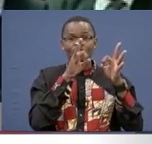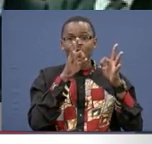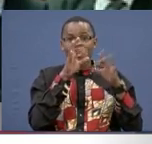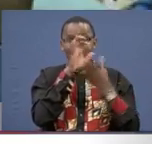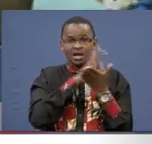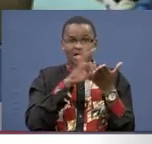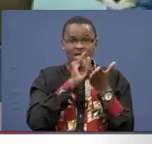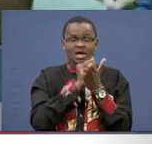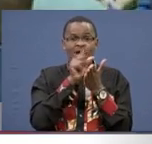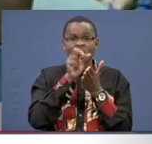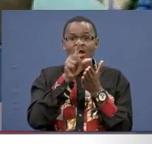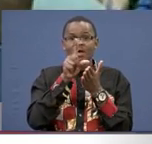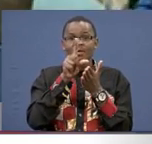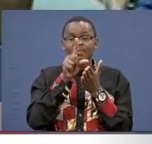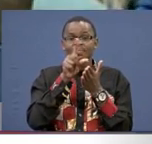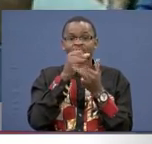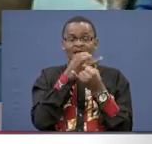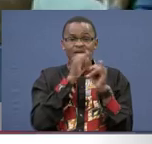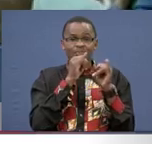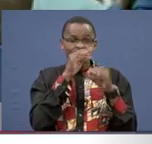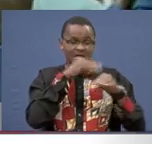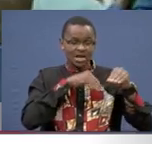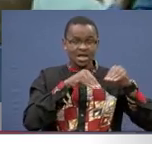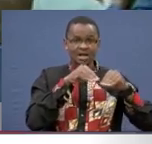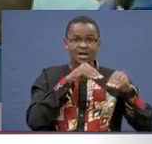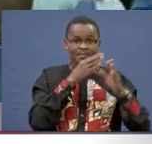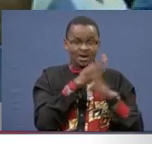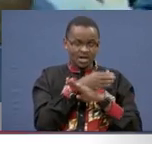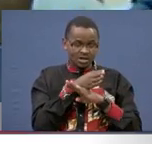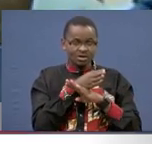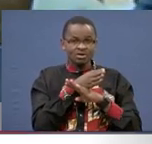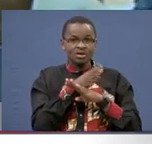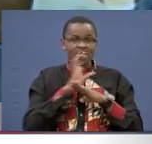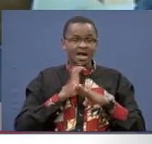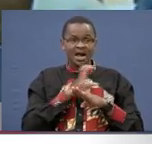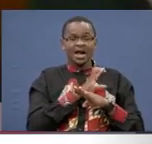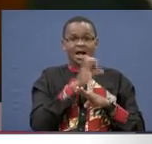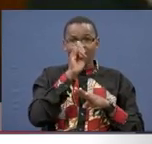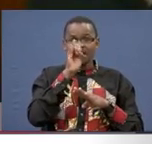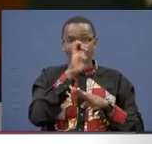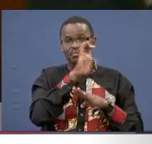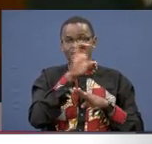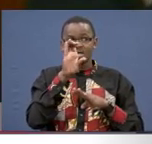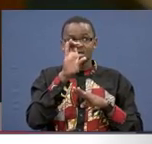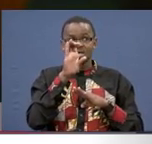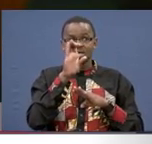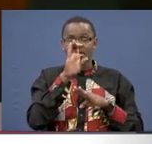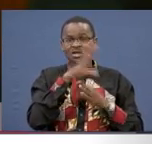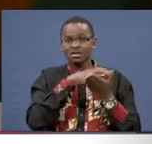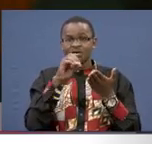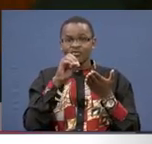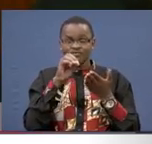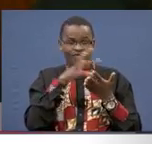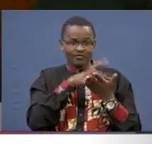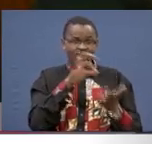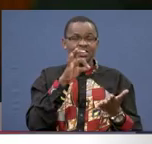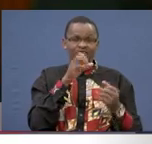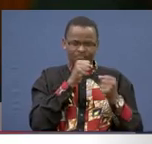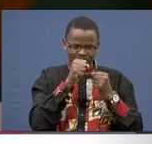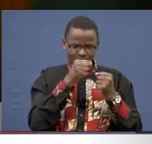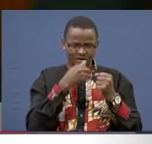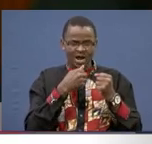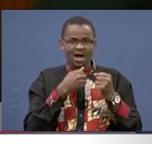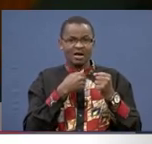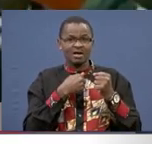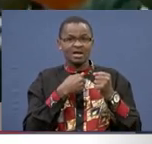Al Ghurair. The Independent Electoral and Boundaries Commission, IEBC, is putting up a spirited fight to have the